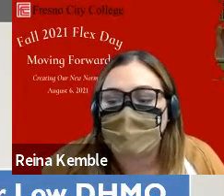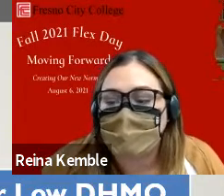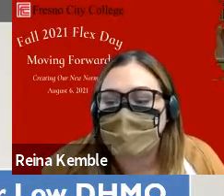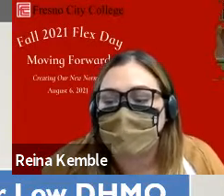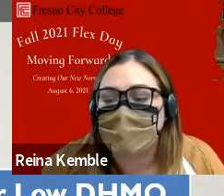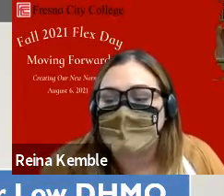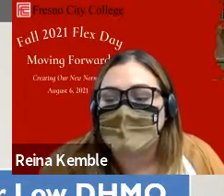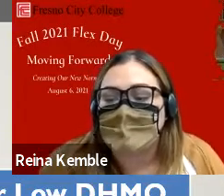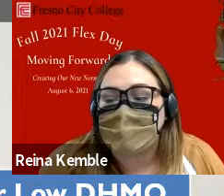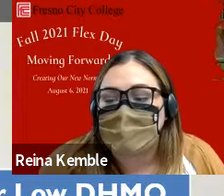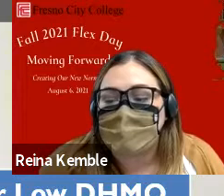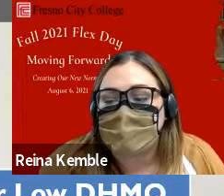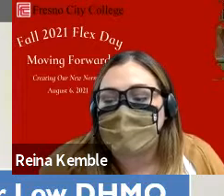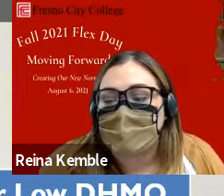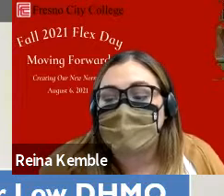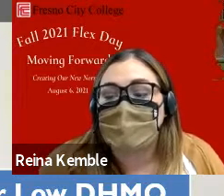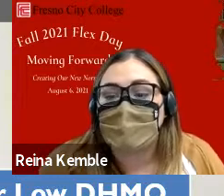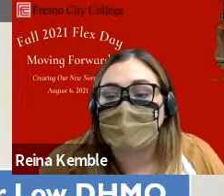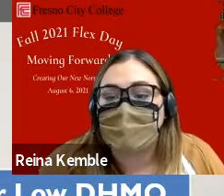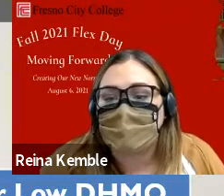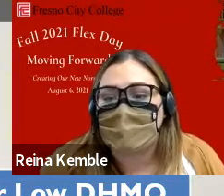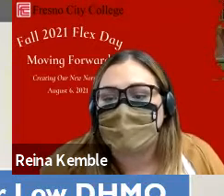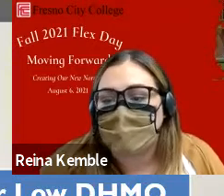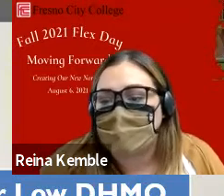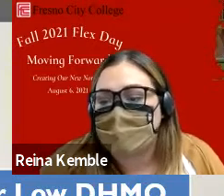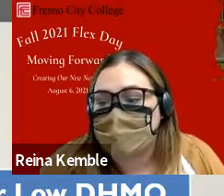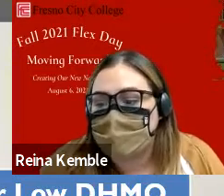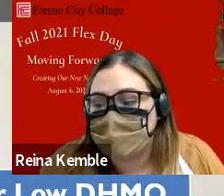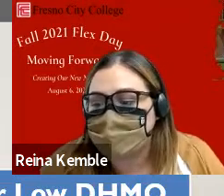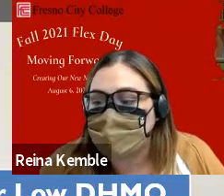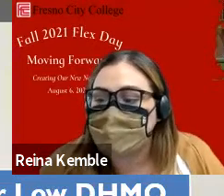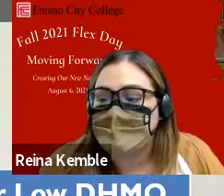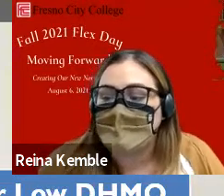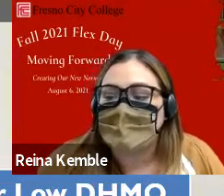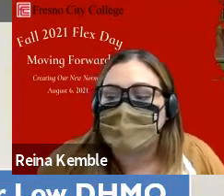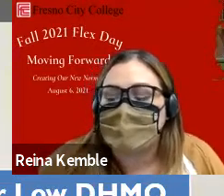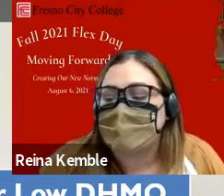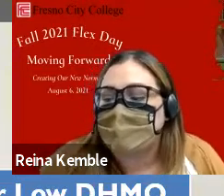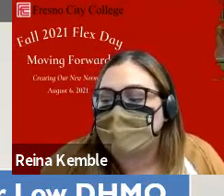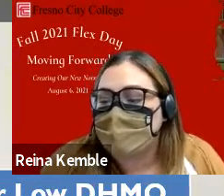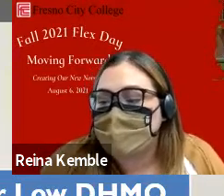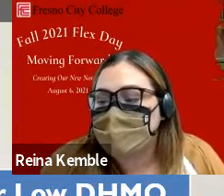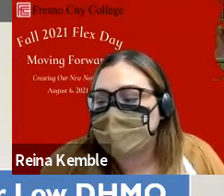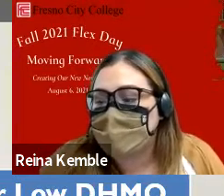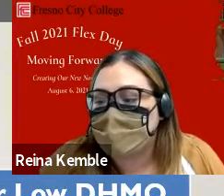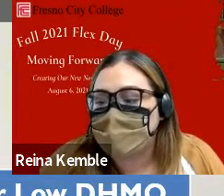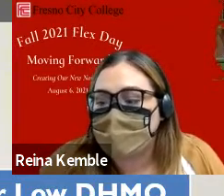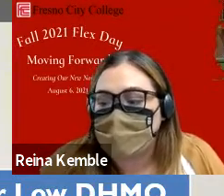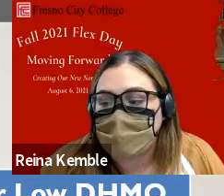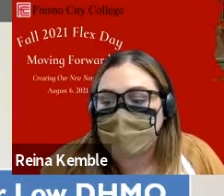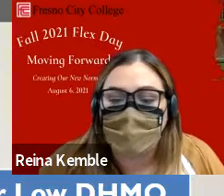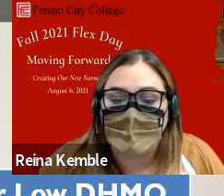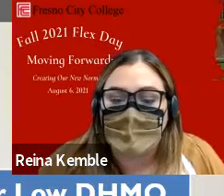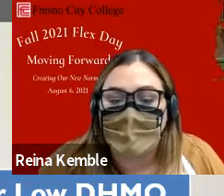individuals will only pay for services up to their out-of-pocket maximums. For example, an individual on the modern